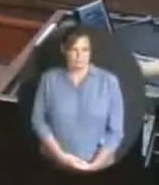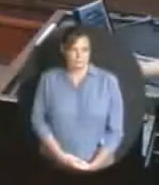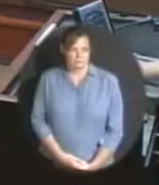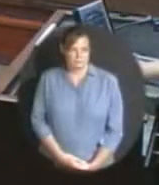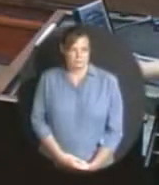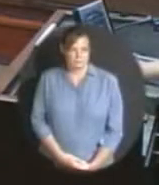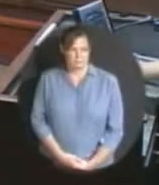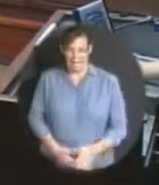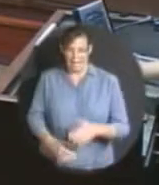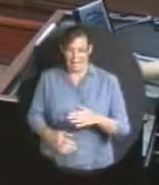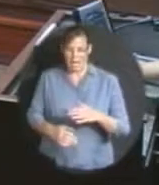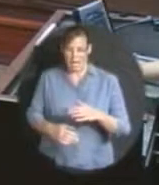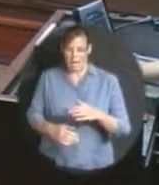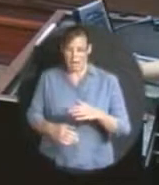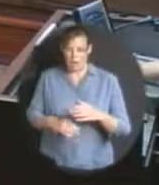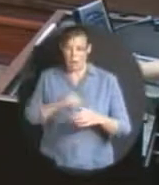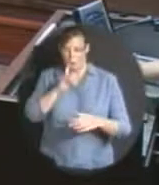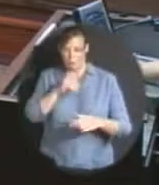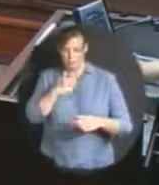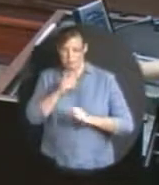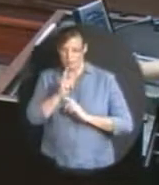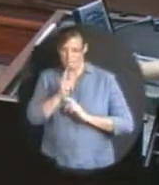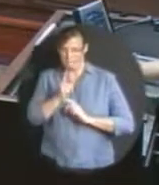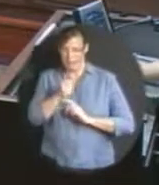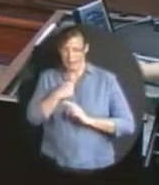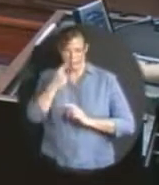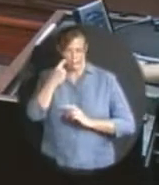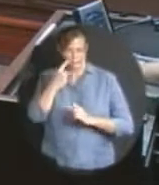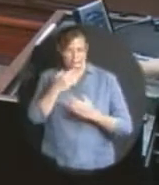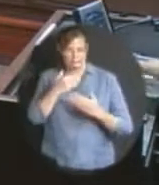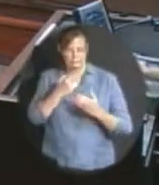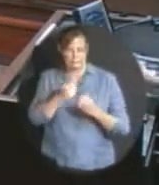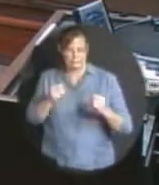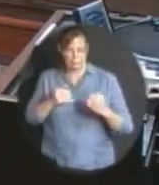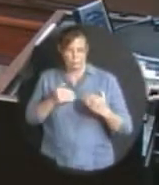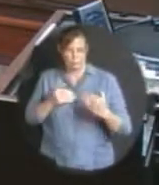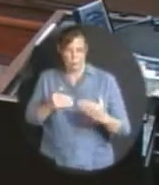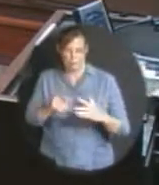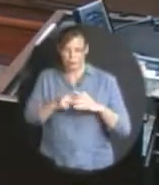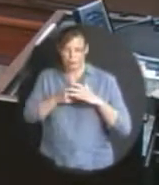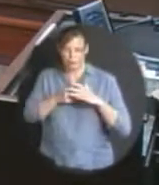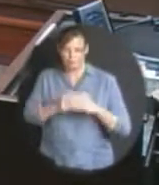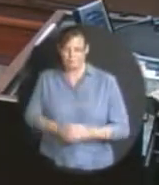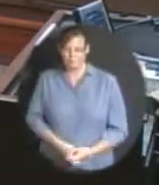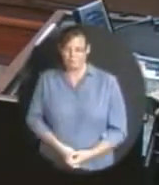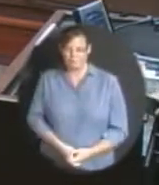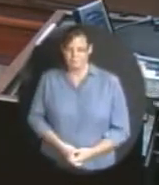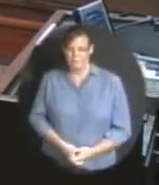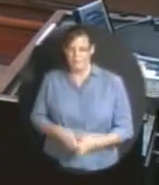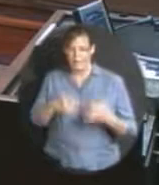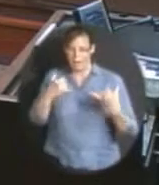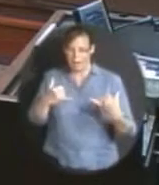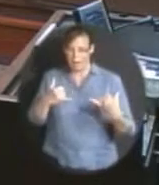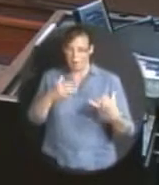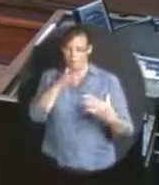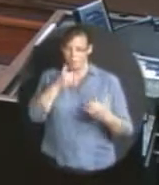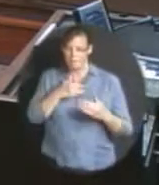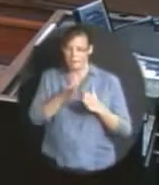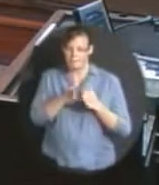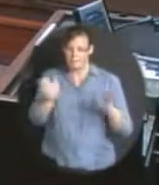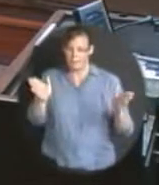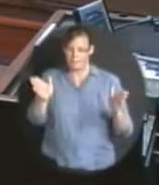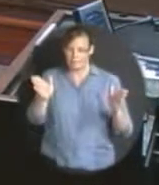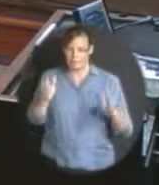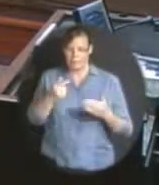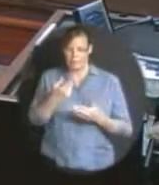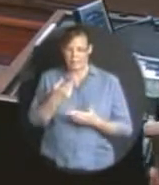Now, technically, we have 1 minute, but I think it's safe to get started. At this point, we're going to have a public